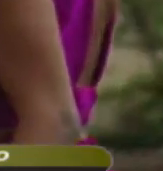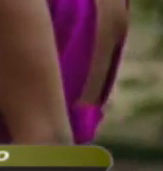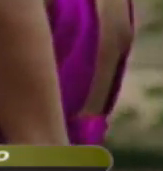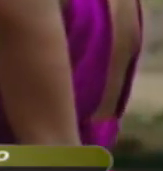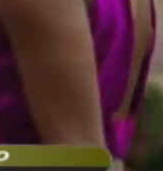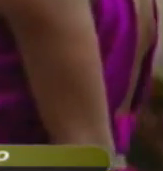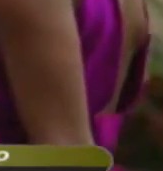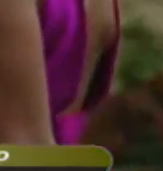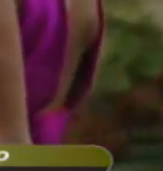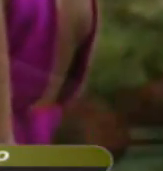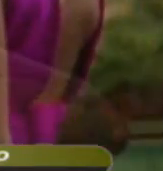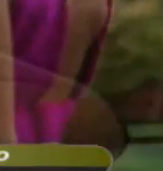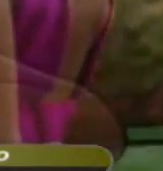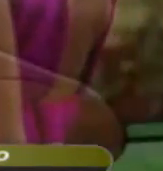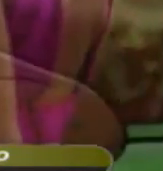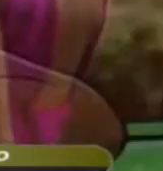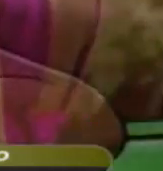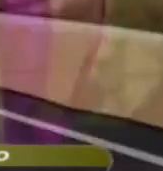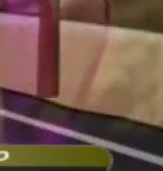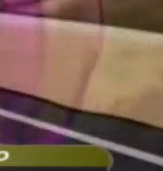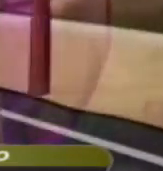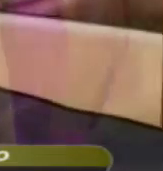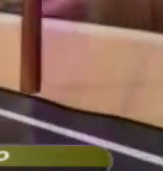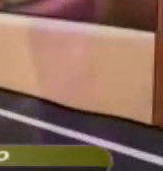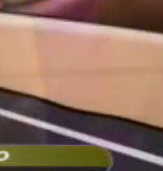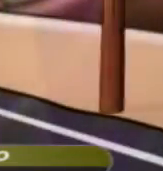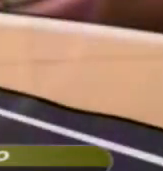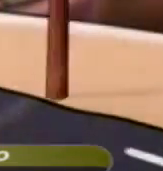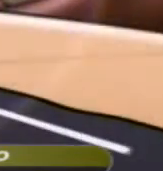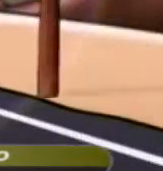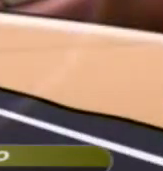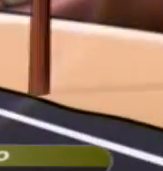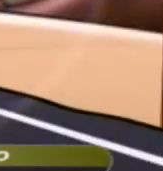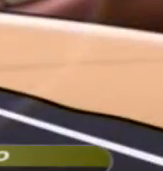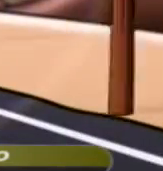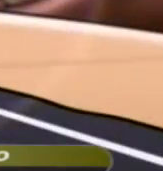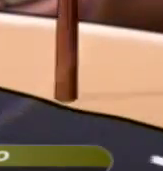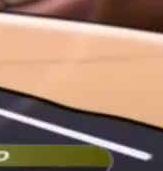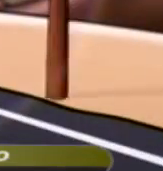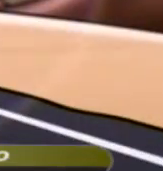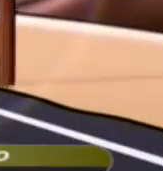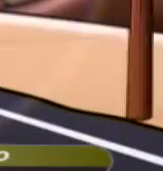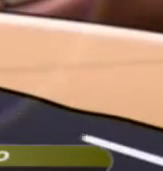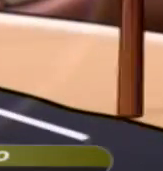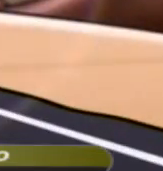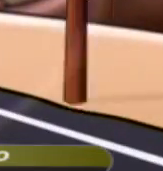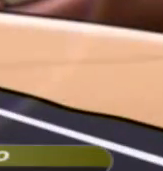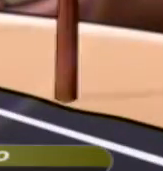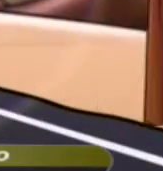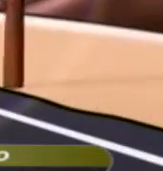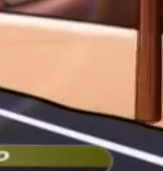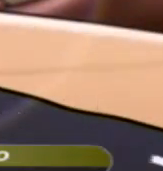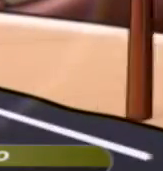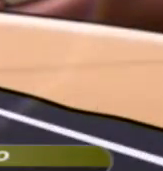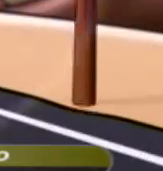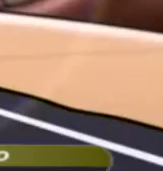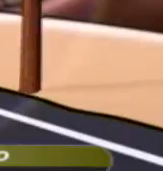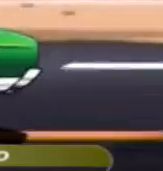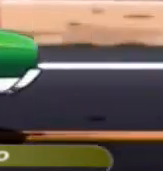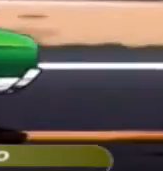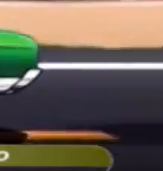life with you, ride or die for you. Yeah, Pamela, don't leave me hanging on. If it's for your love, I do